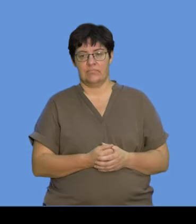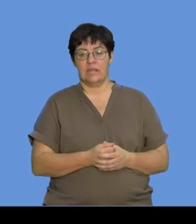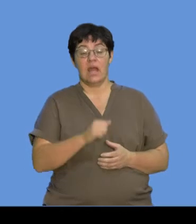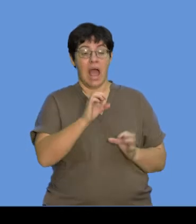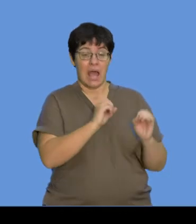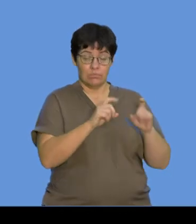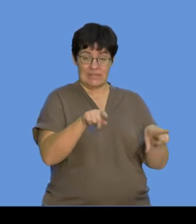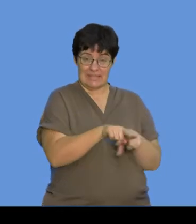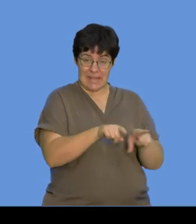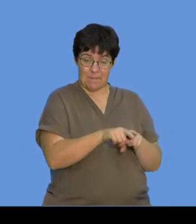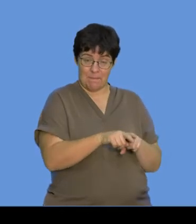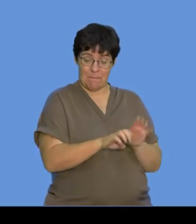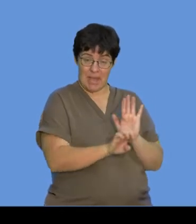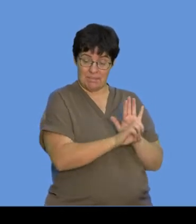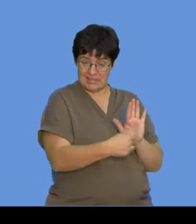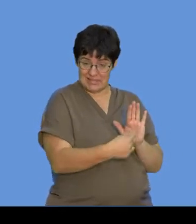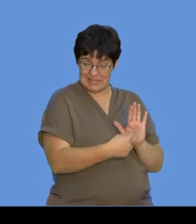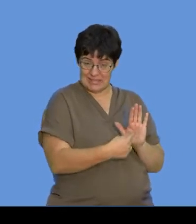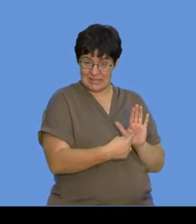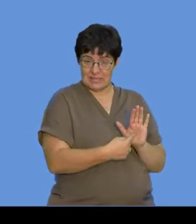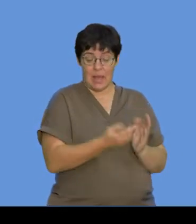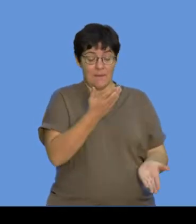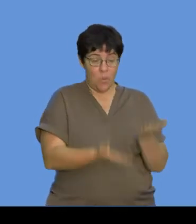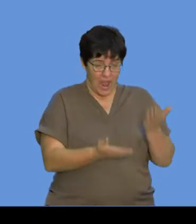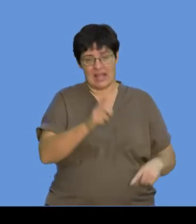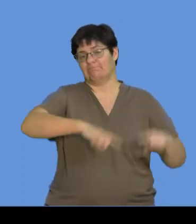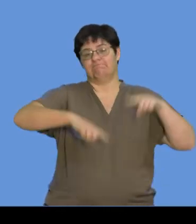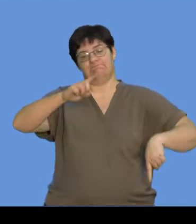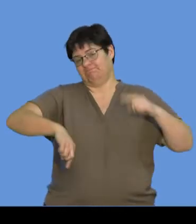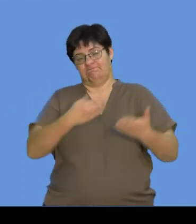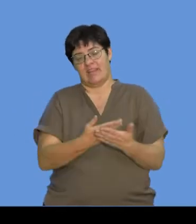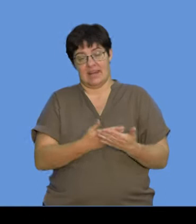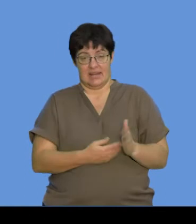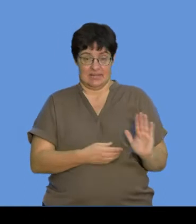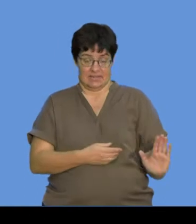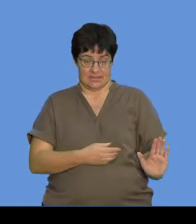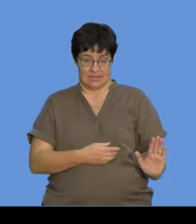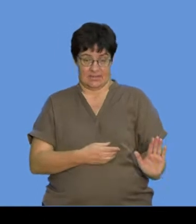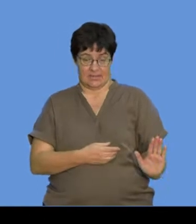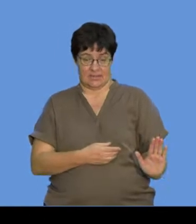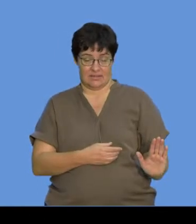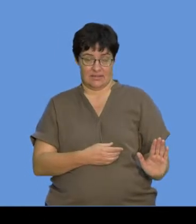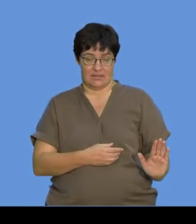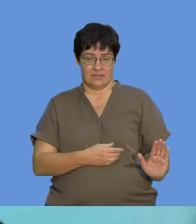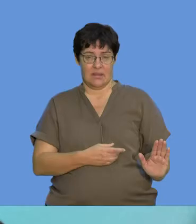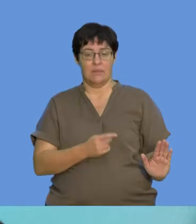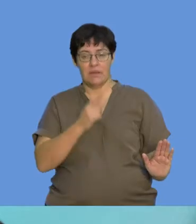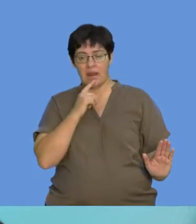then atoms of the same element may have different masses. Okay, this brings us to